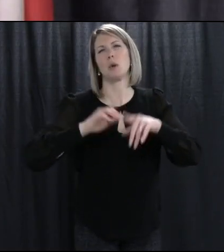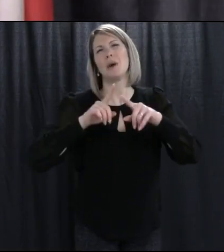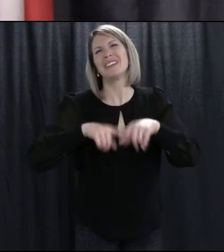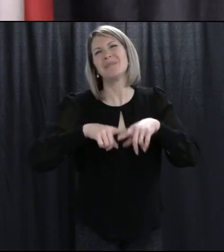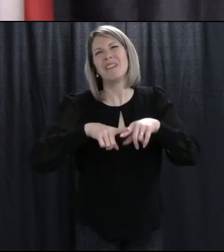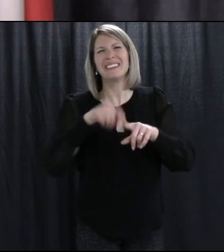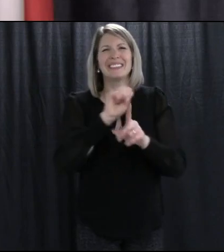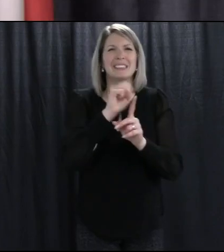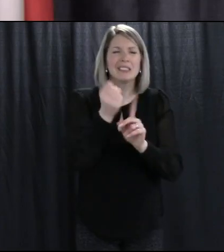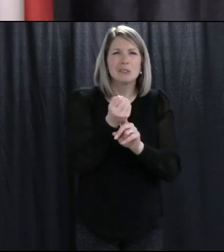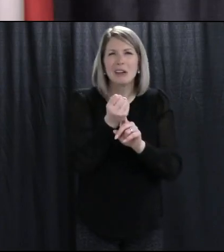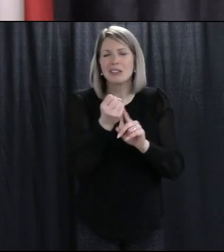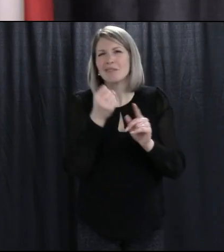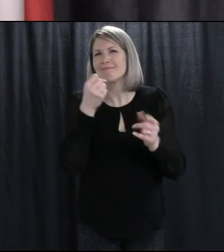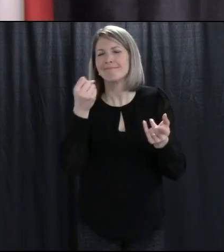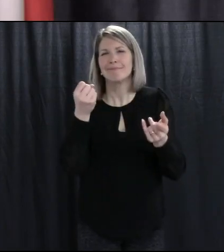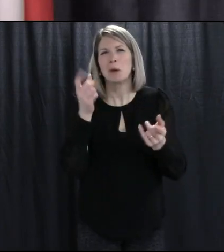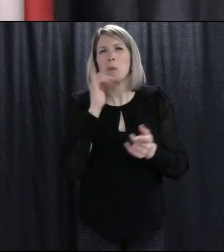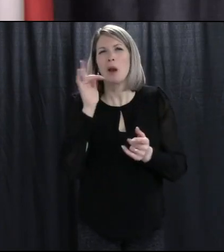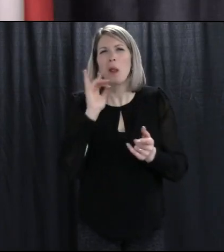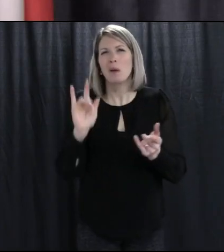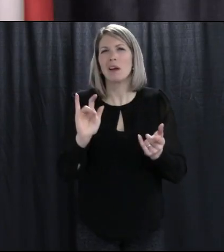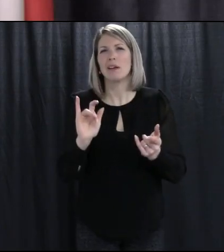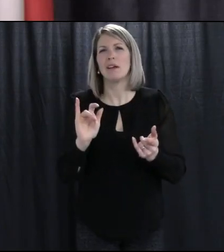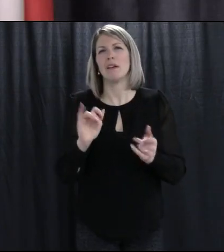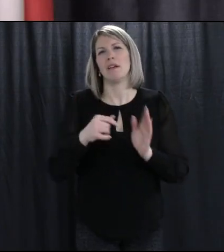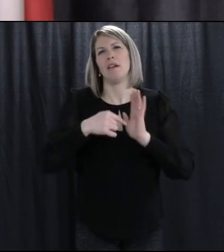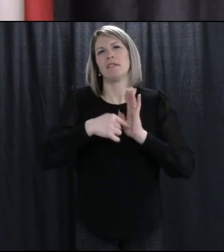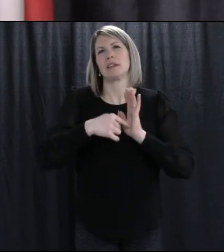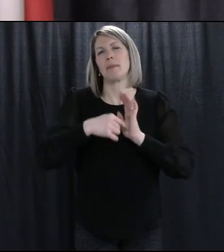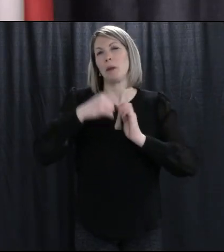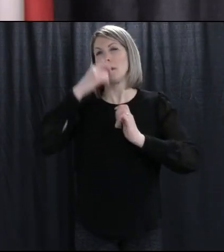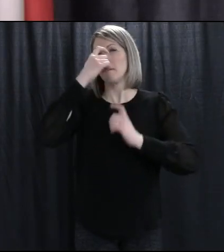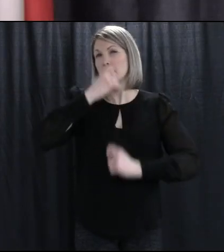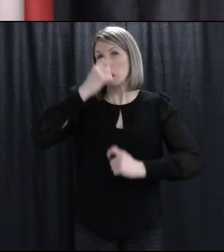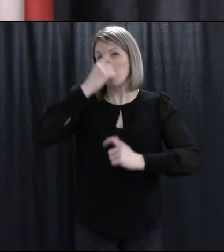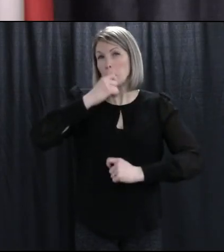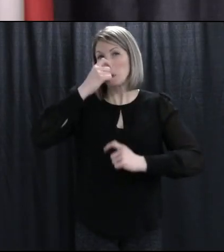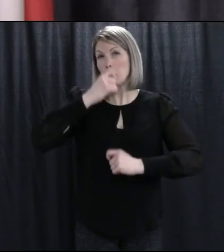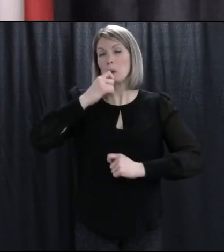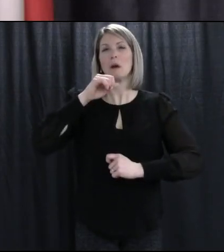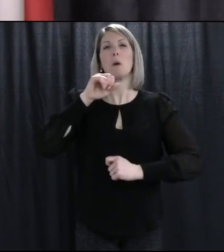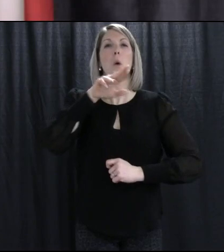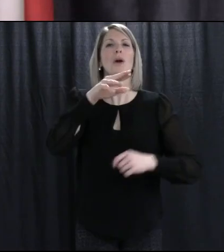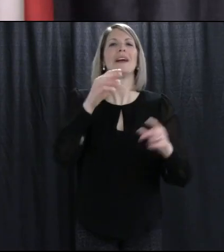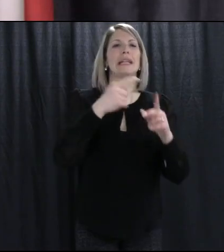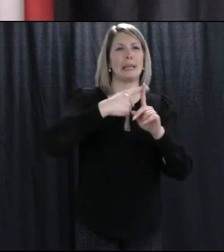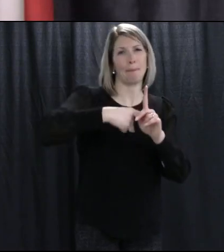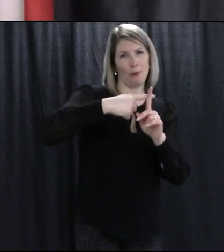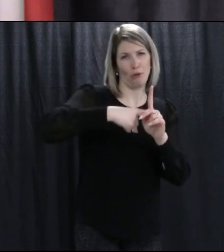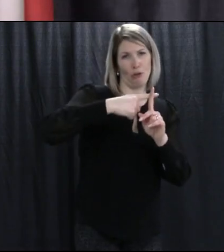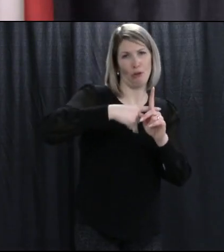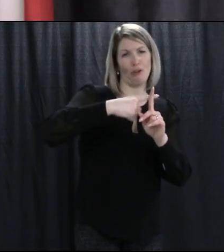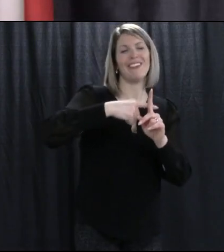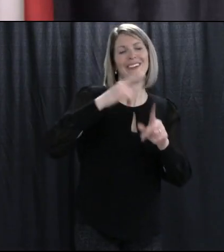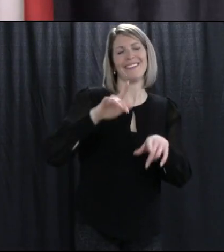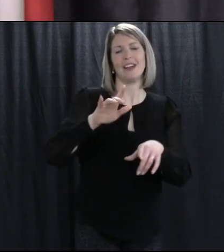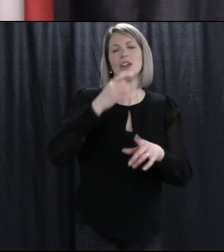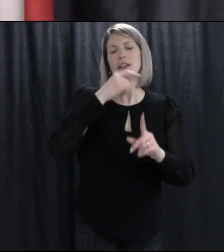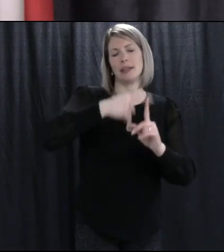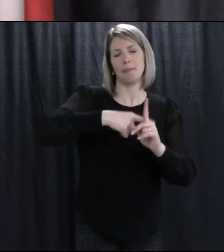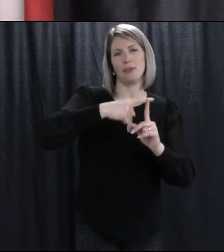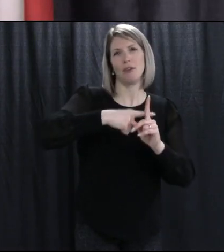You know, things going through the mail, the cold, for one thing, is going to take care of that, so not a